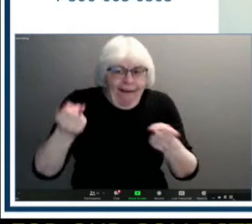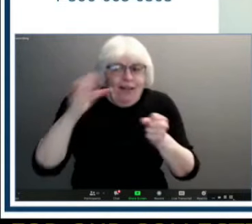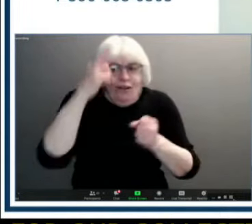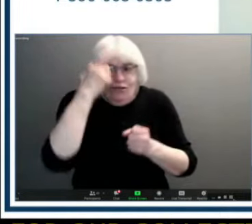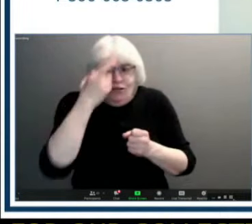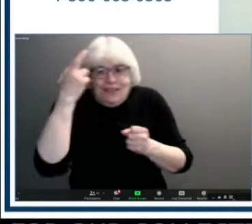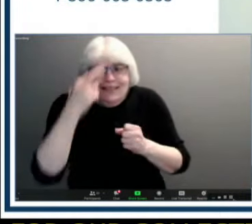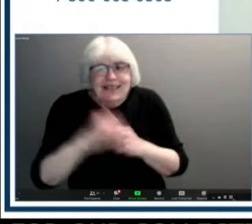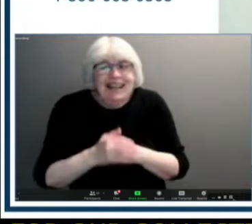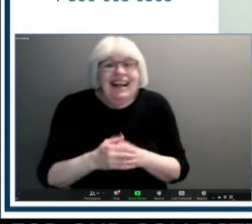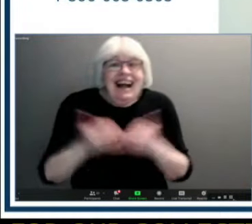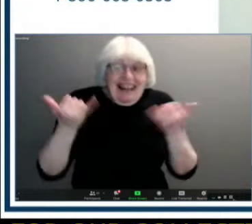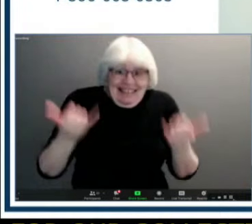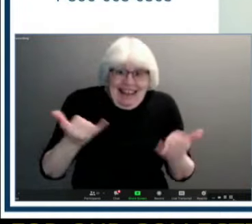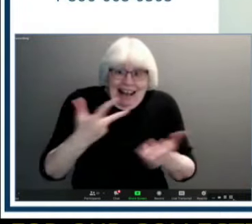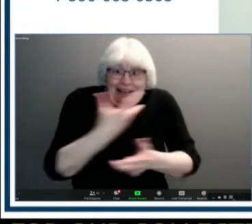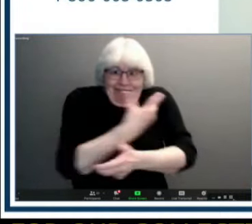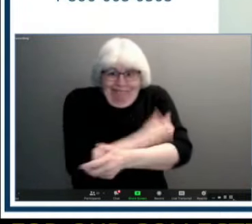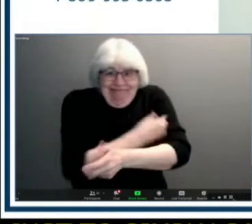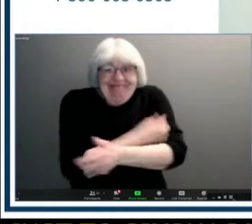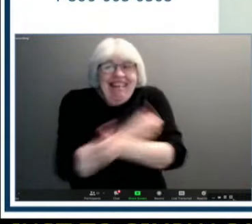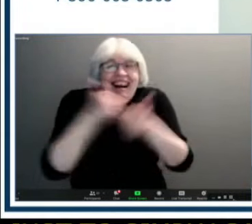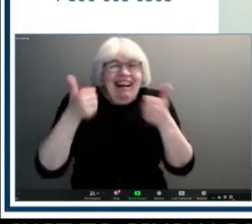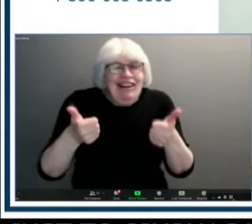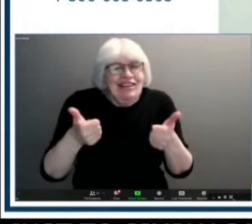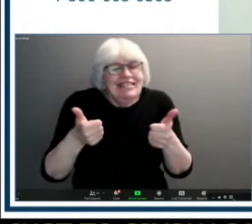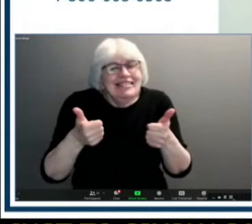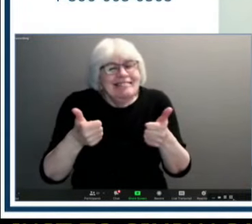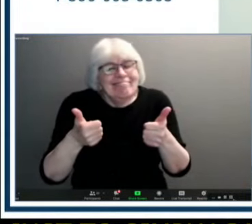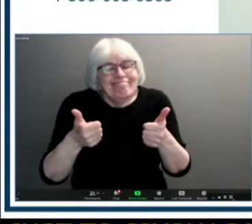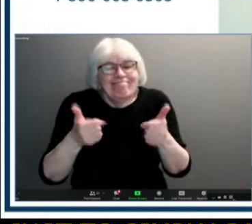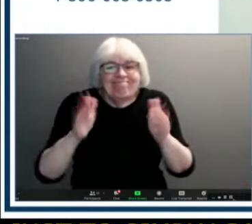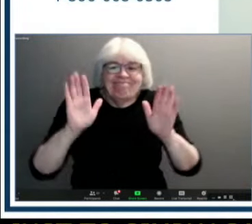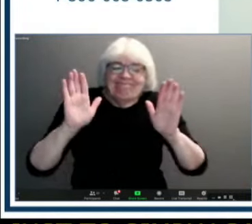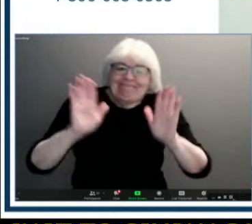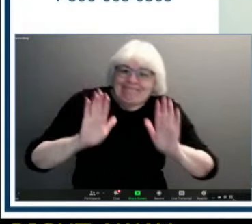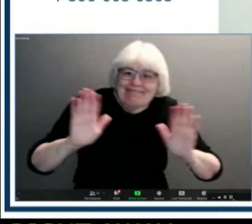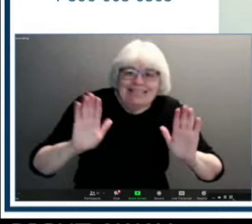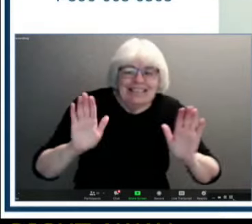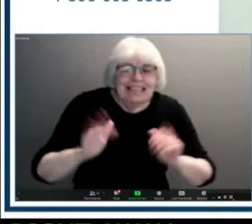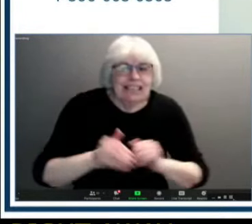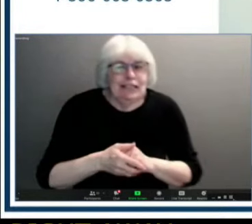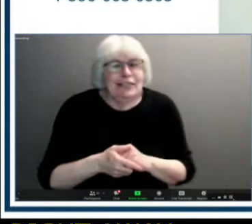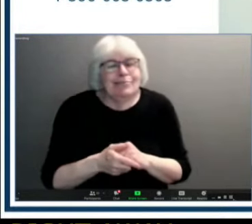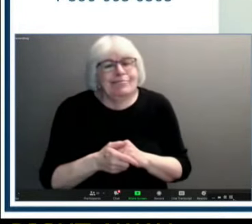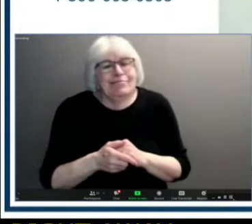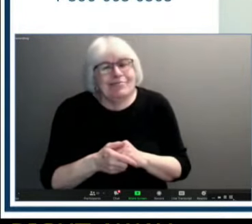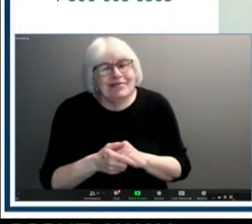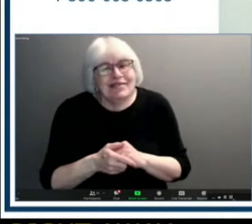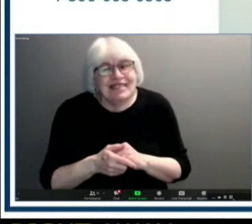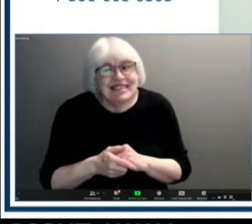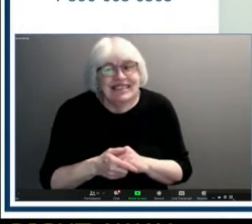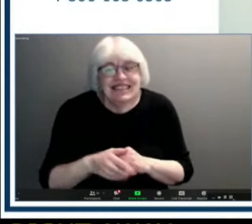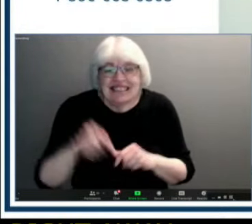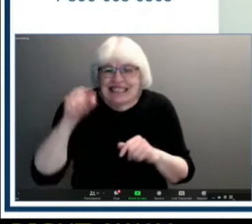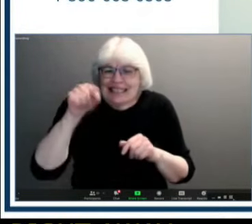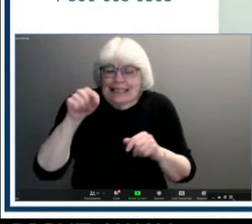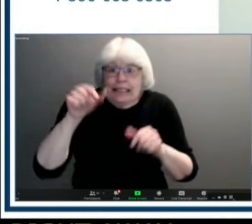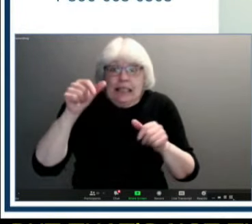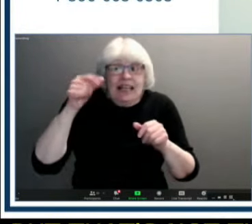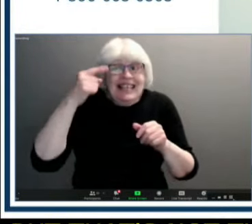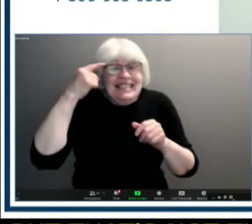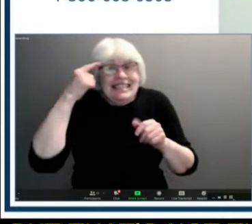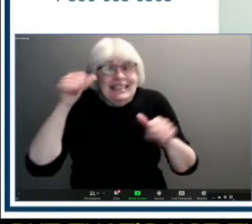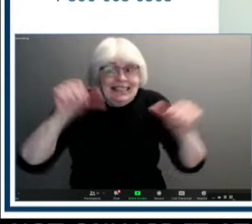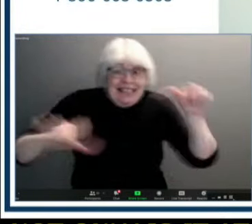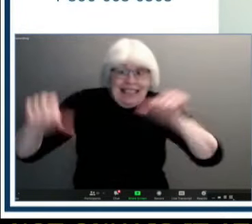arms right away. But that's not the right move. Not only is it at odds with the science, it's just not practical. The supply